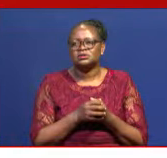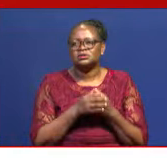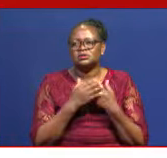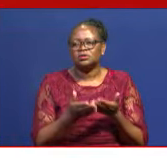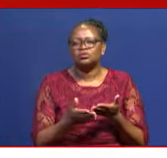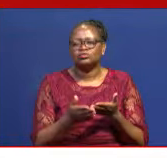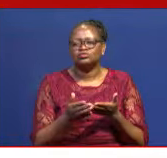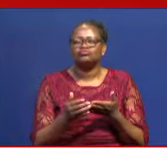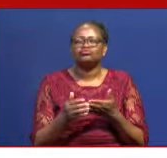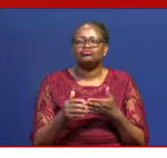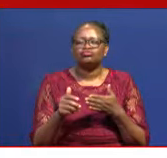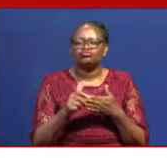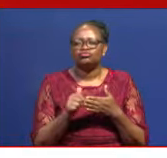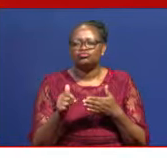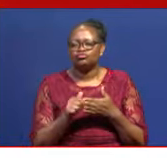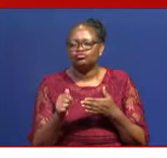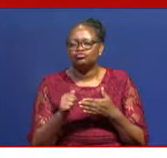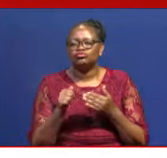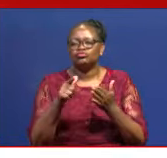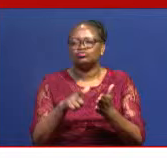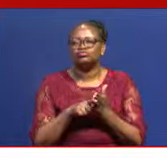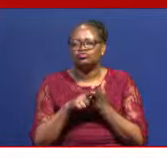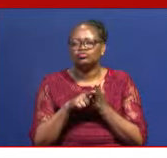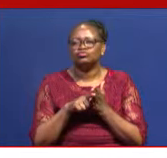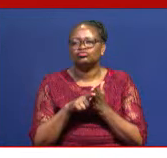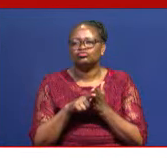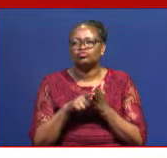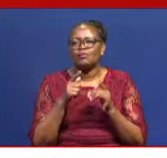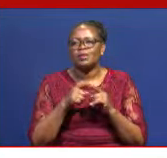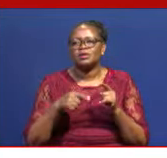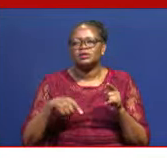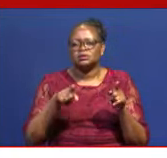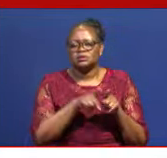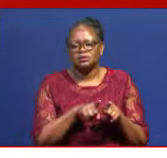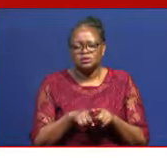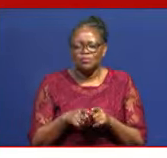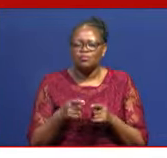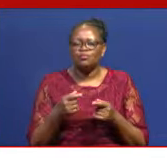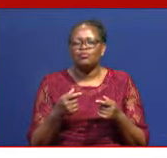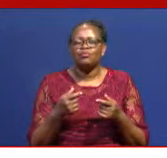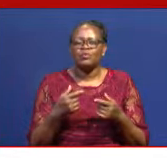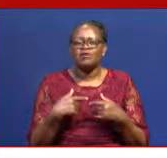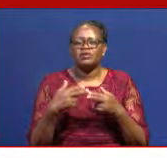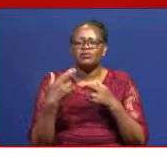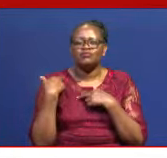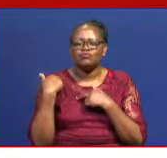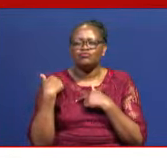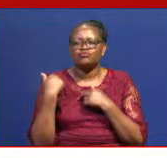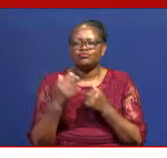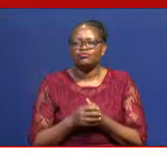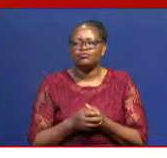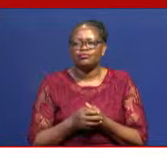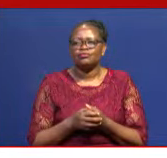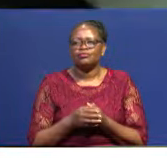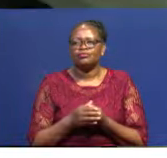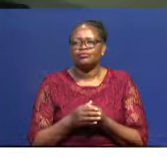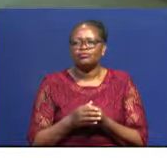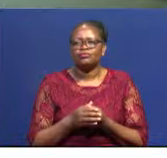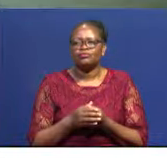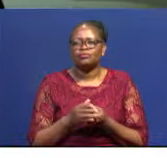loan and they have a better access to foreign exchange, etc. But we still owe the loan to the Kenya government. So it's not that we're off the hook at